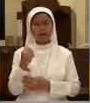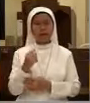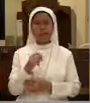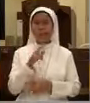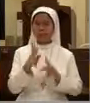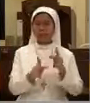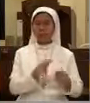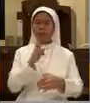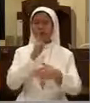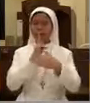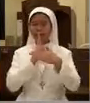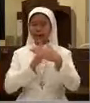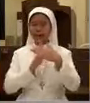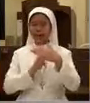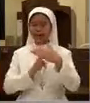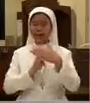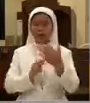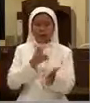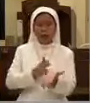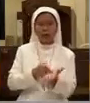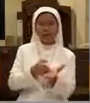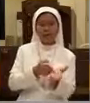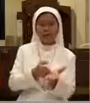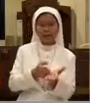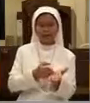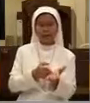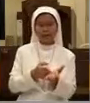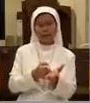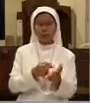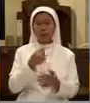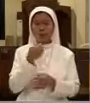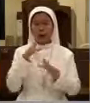honest, people who admit their faults.